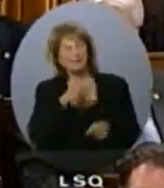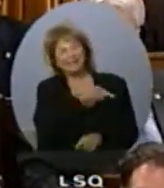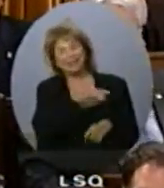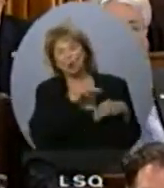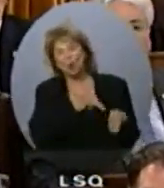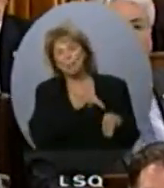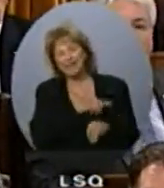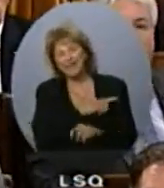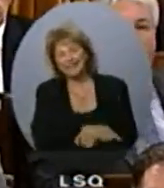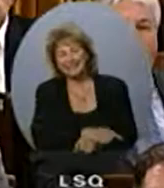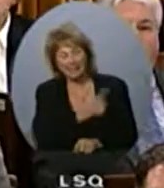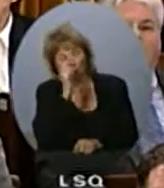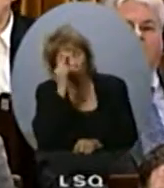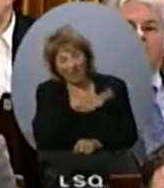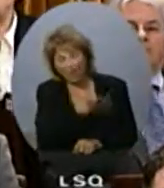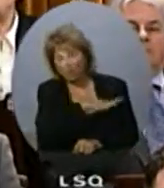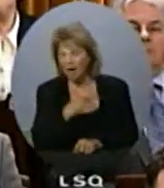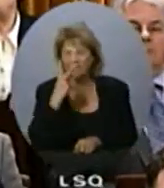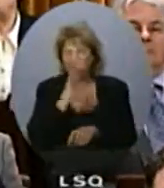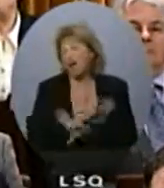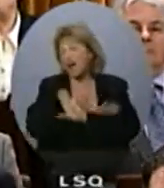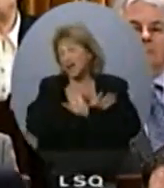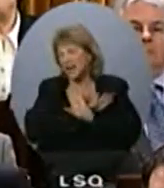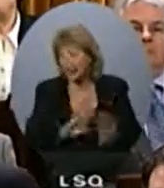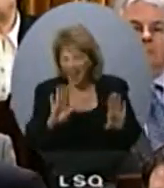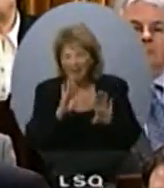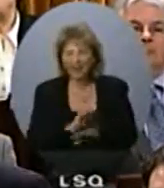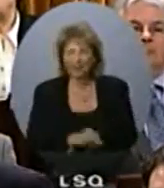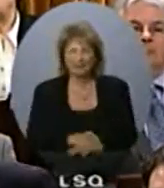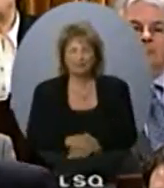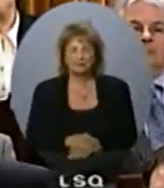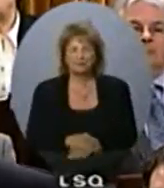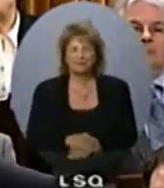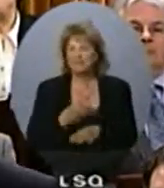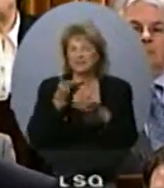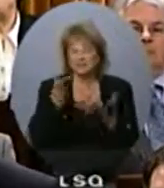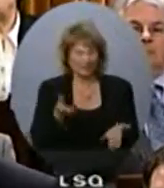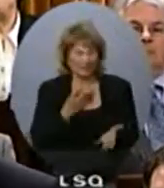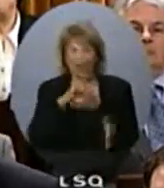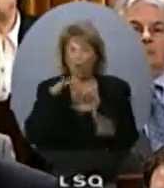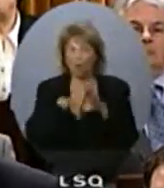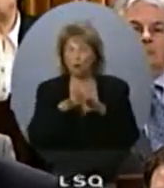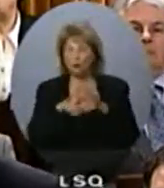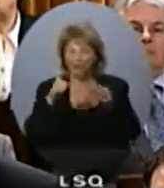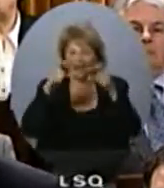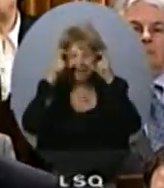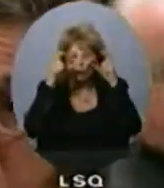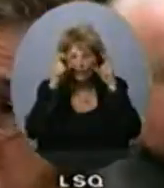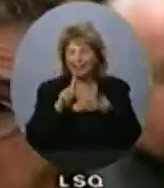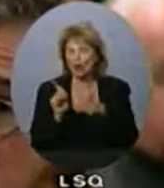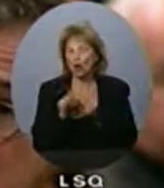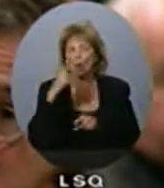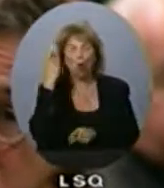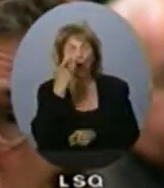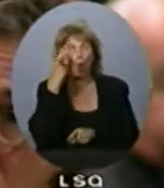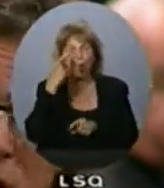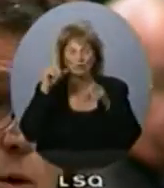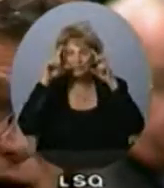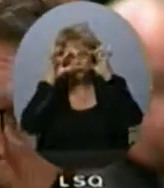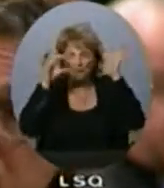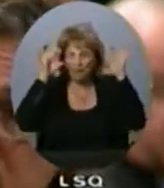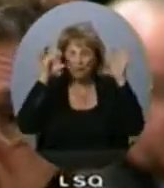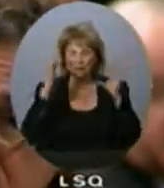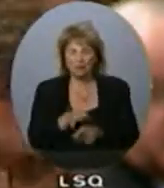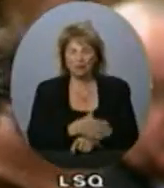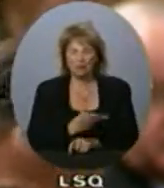of its rose-coloured glasses. We need some straight talks on the impacts of this deal. European officials are